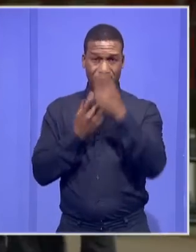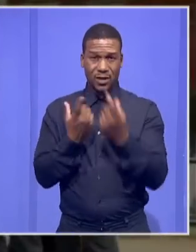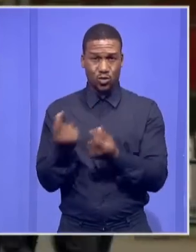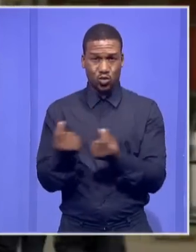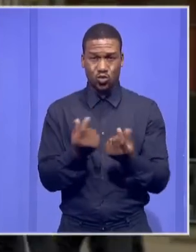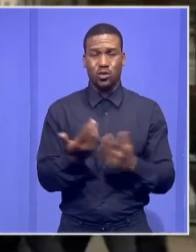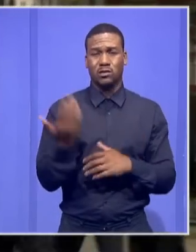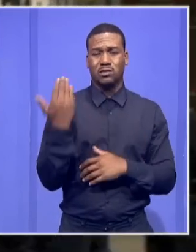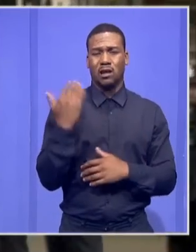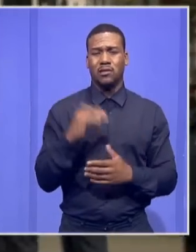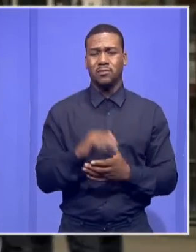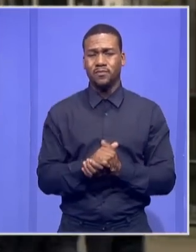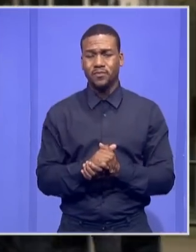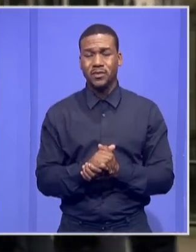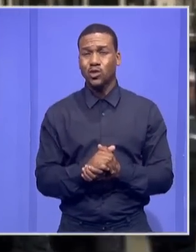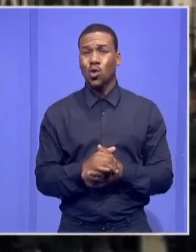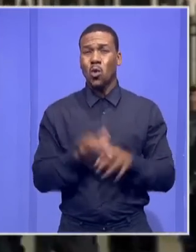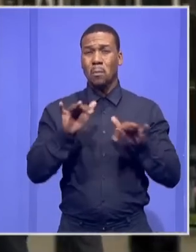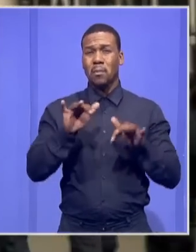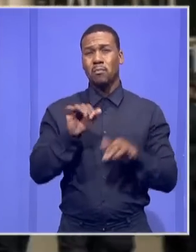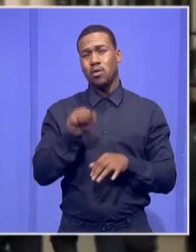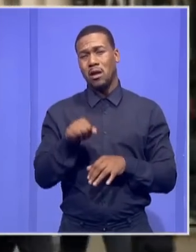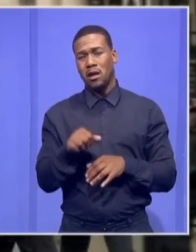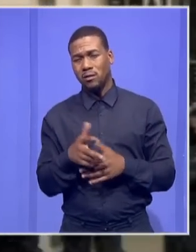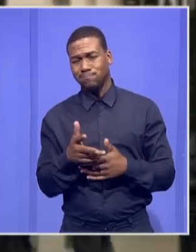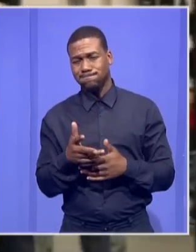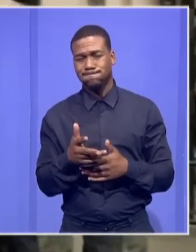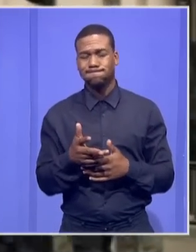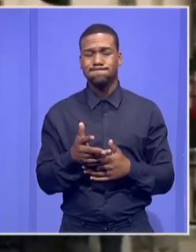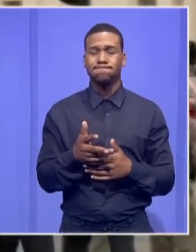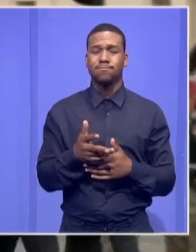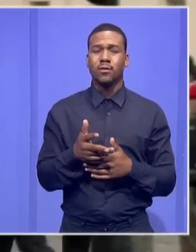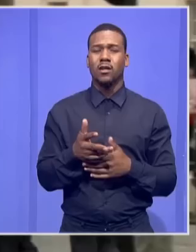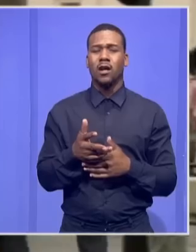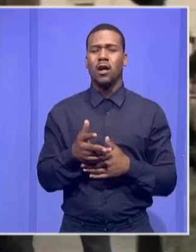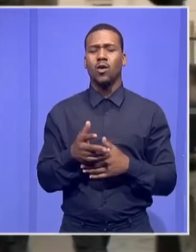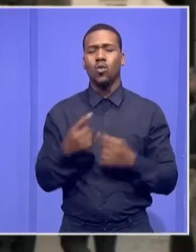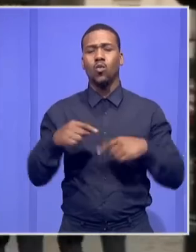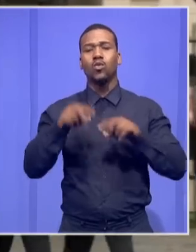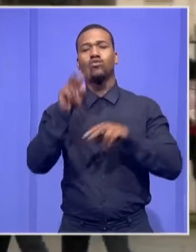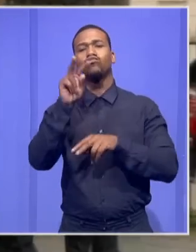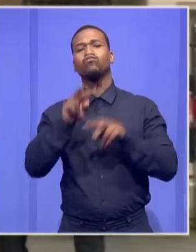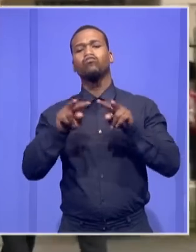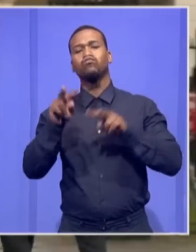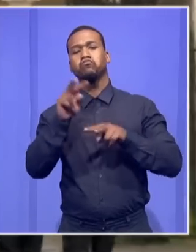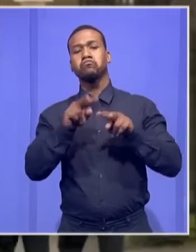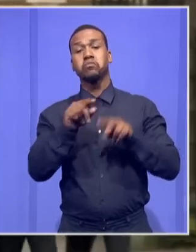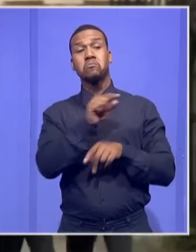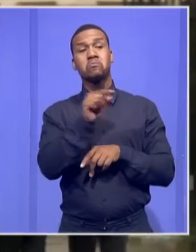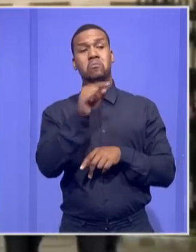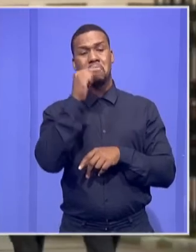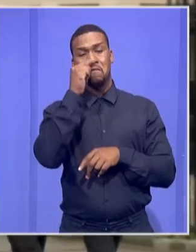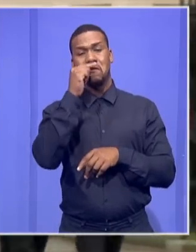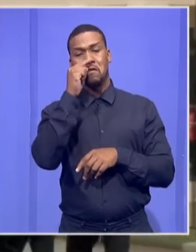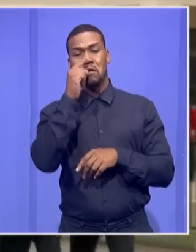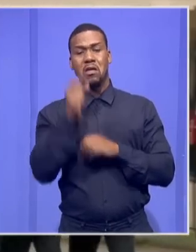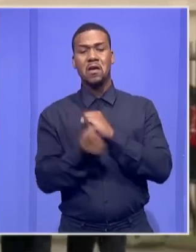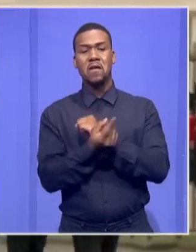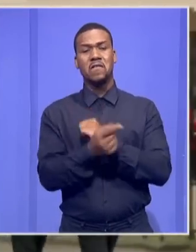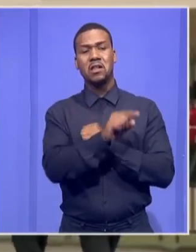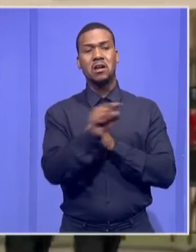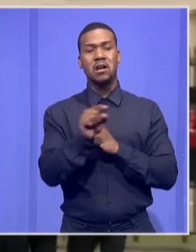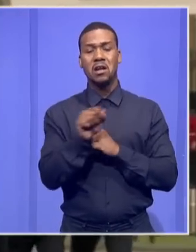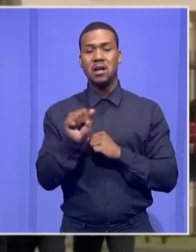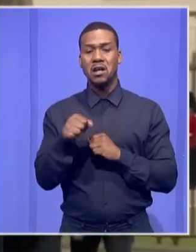will reflect on the royal family. I think for today what we're going to see is all of this pomp, all of this ceremony, and then we're going to have